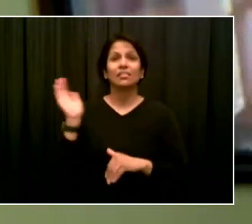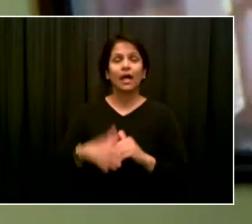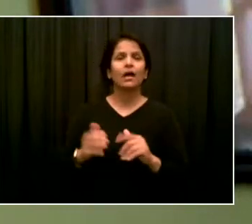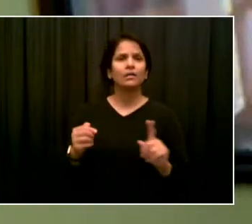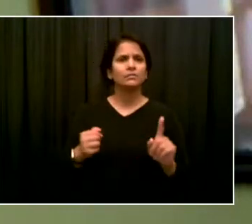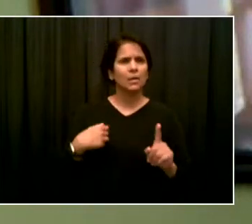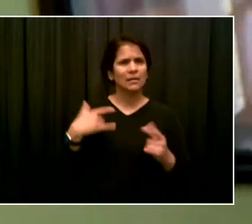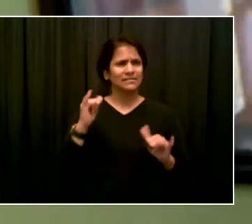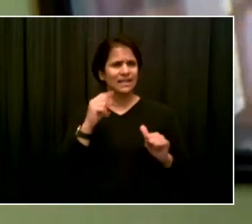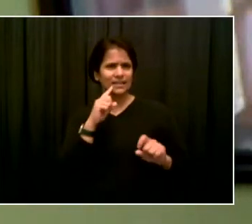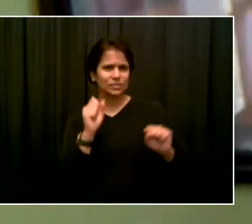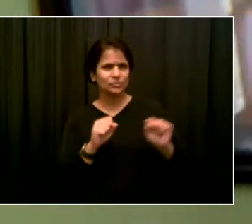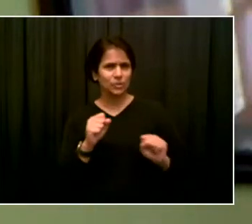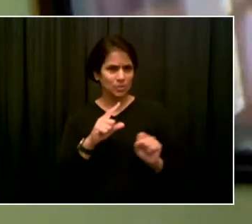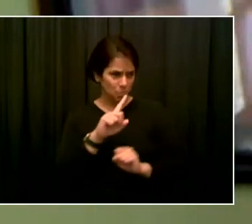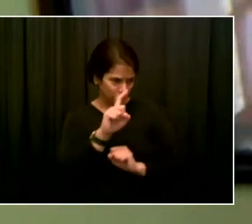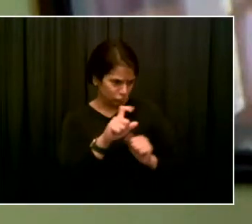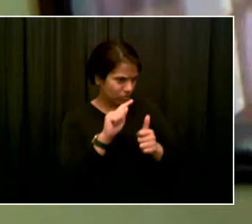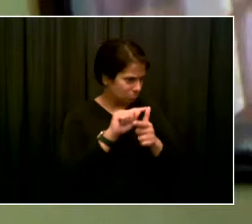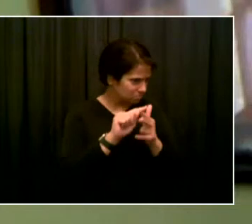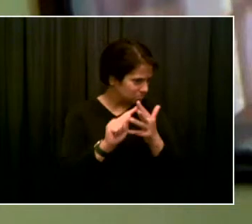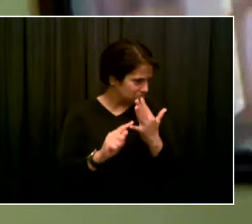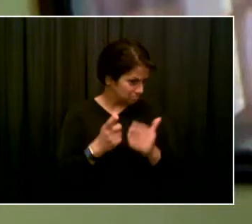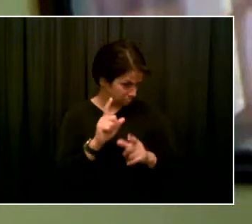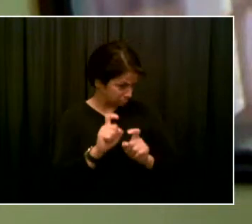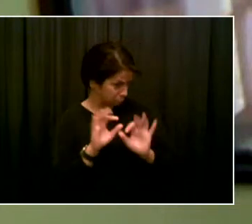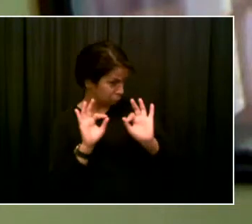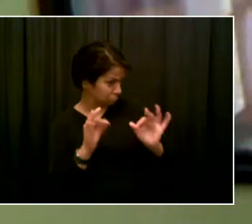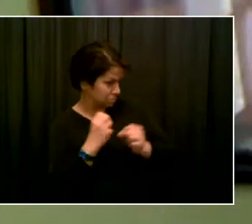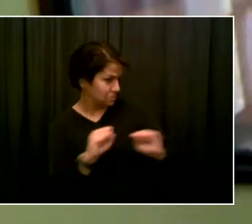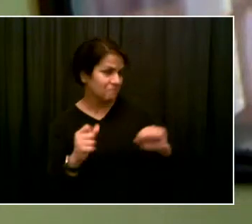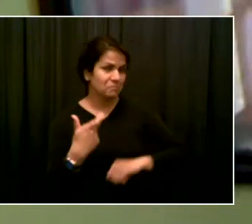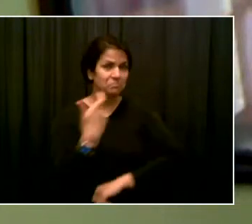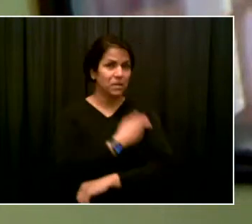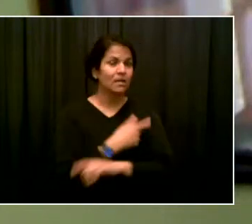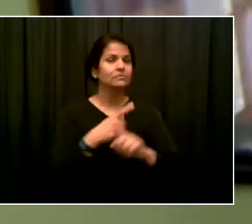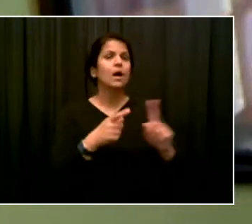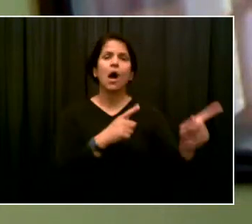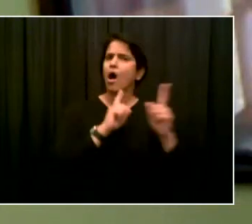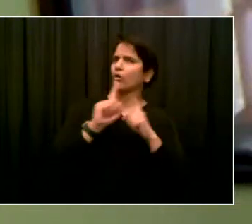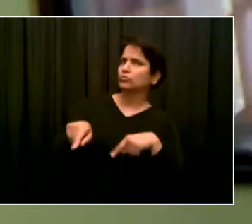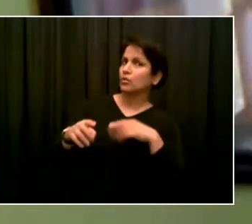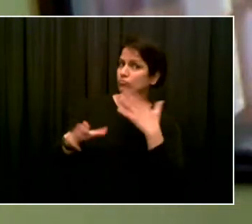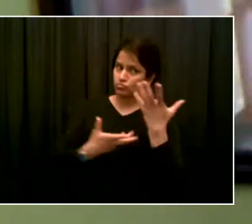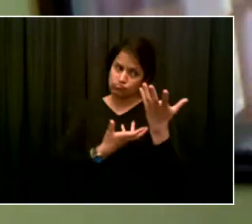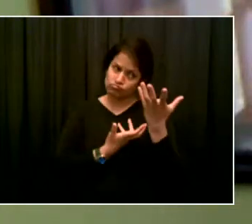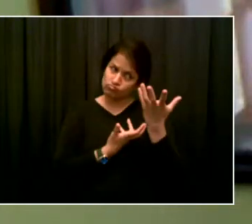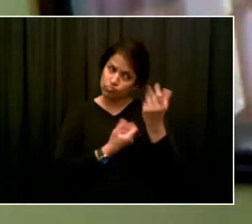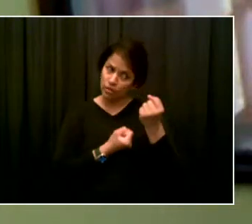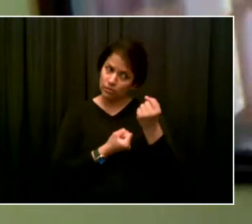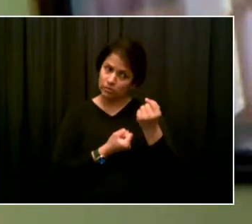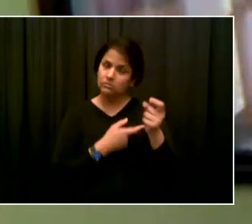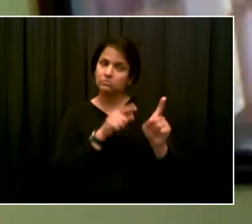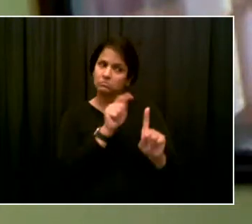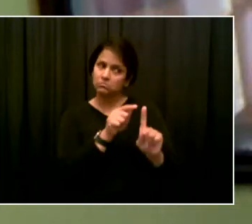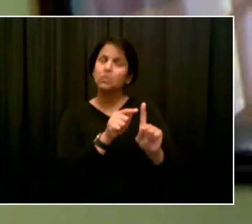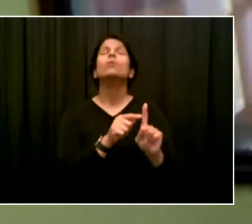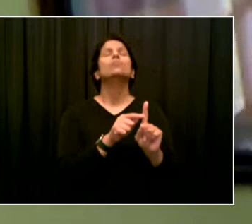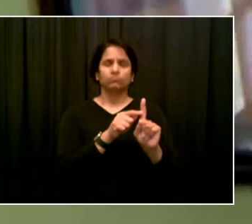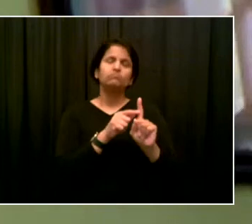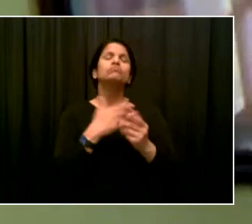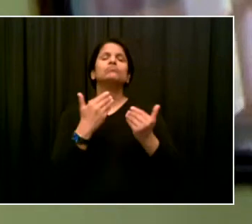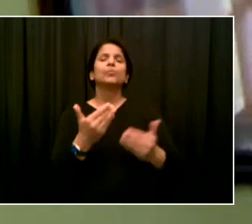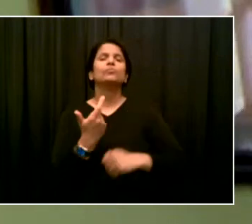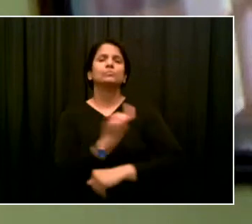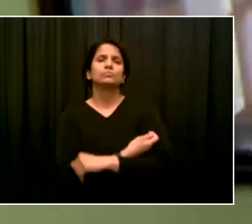neighborhood where they have some established relationship and bond. And so we need people to be at those places who can also answer those questions. I also just want to signal